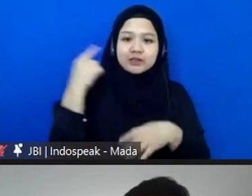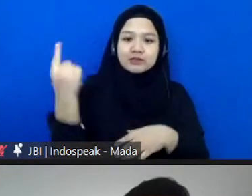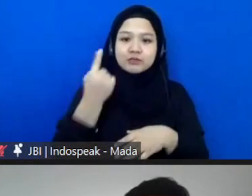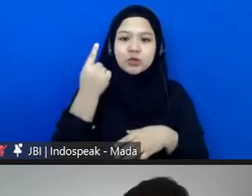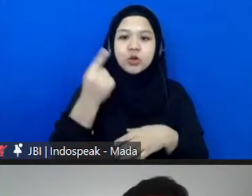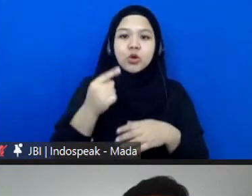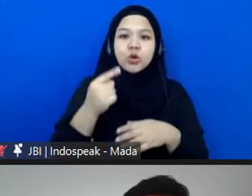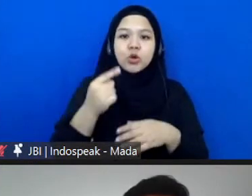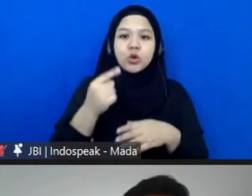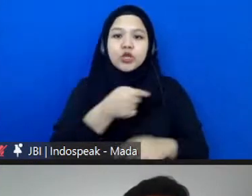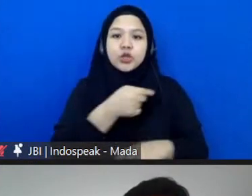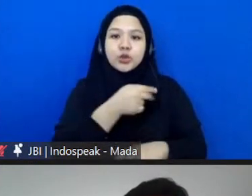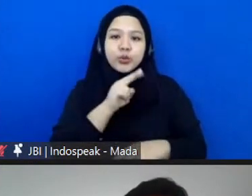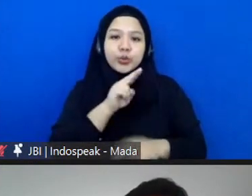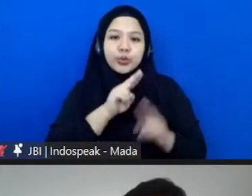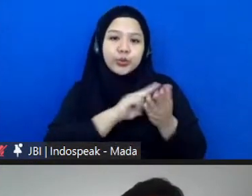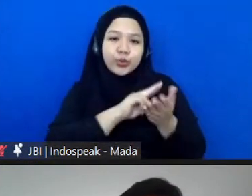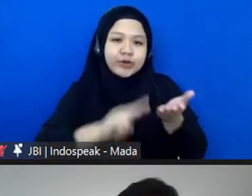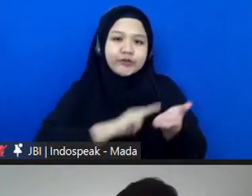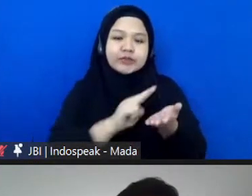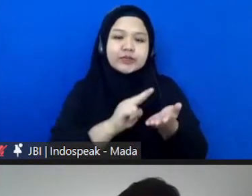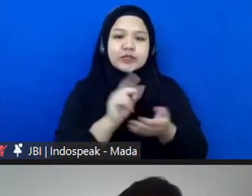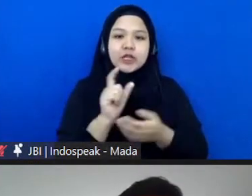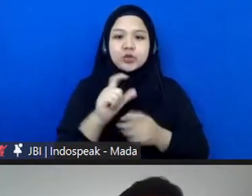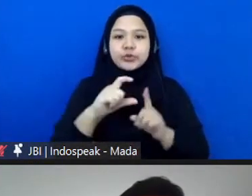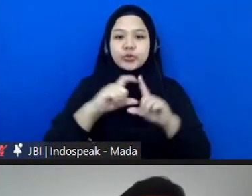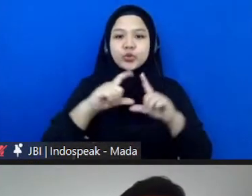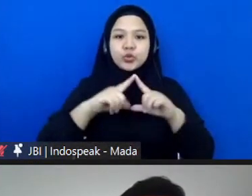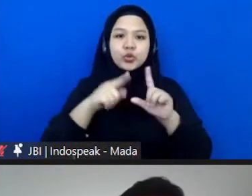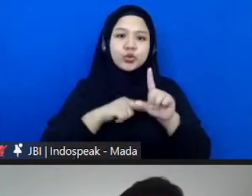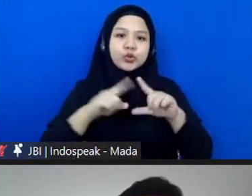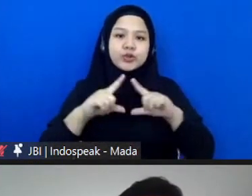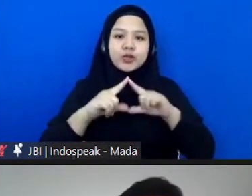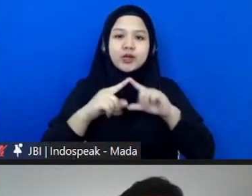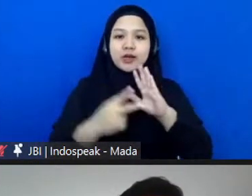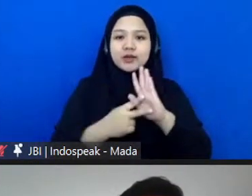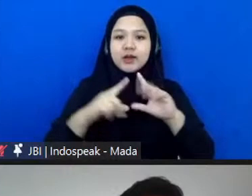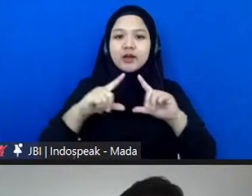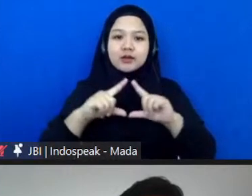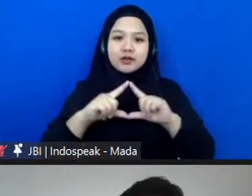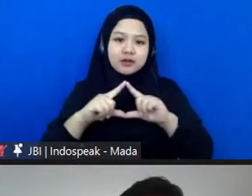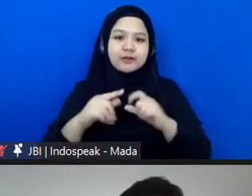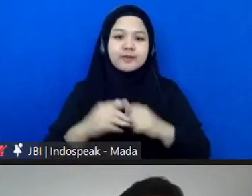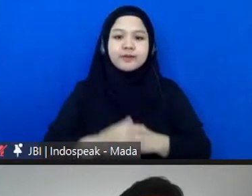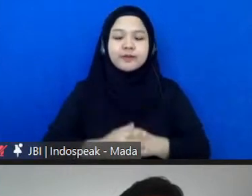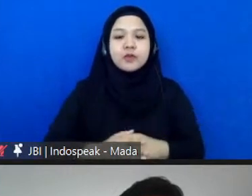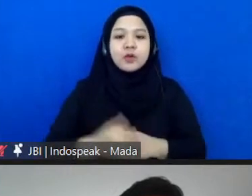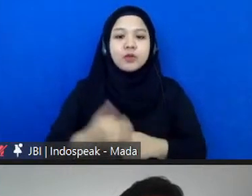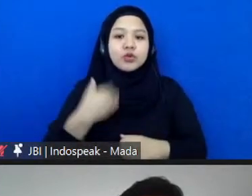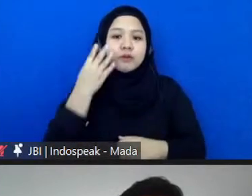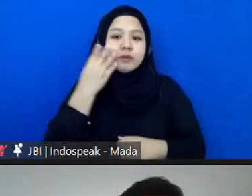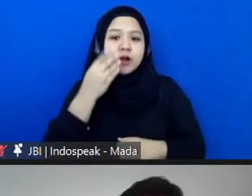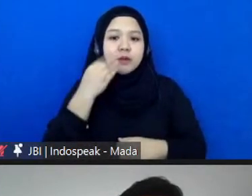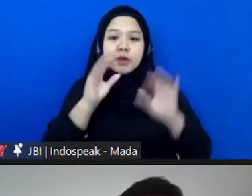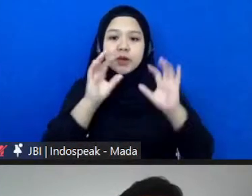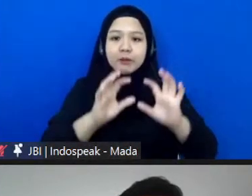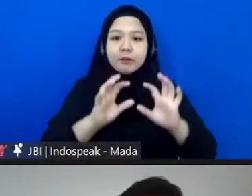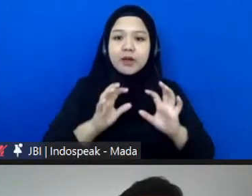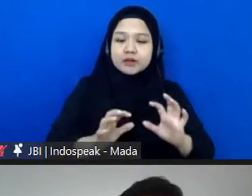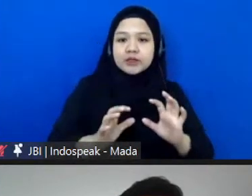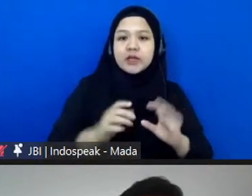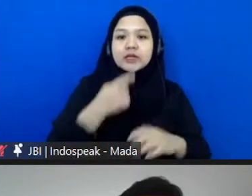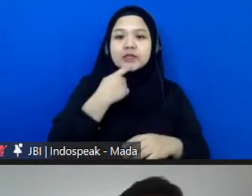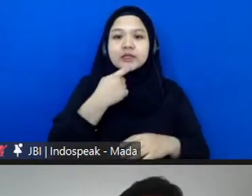Universitas Udayana, Indonesia. He's a public health physician with extensive work experience across academia, government and